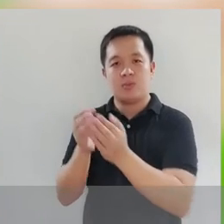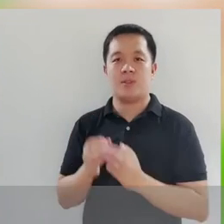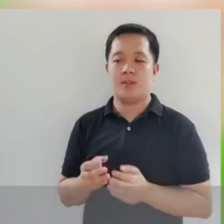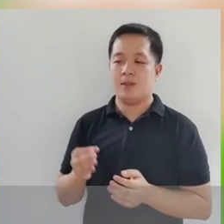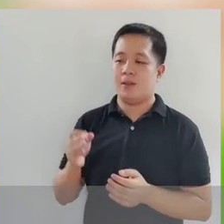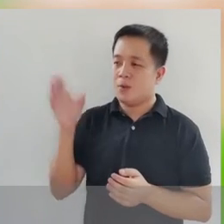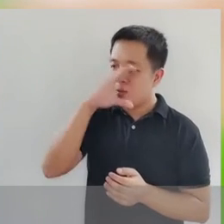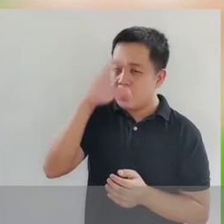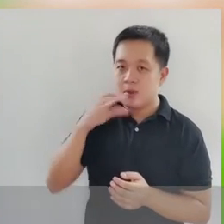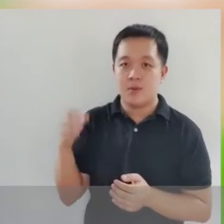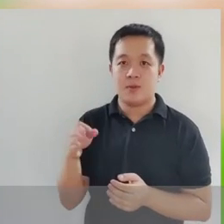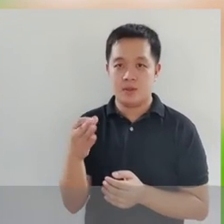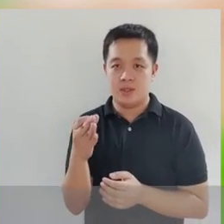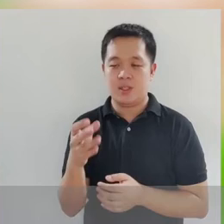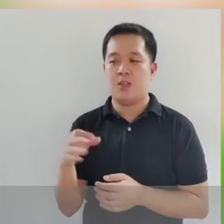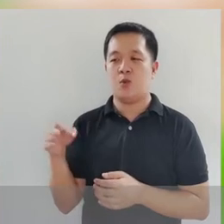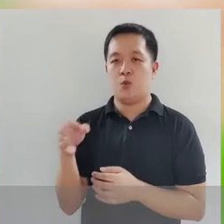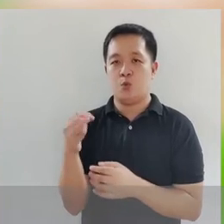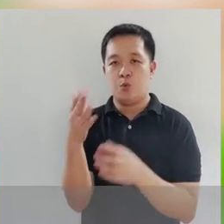fishing,